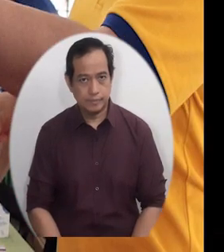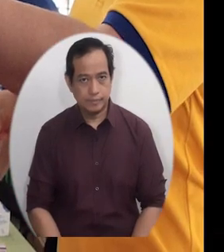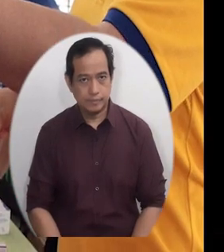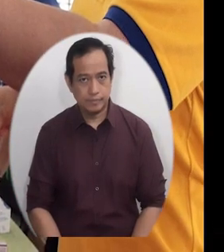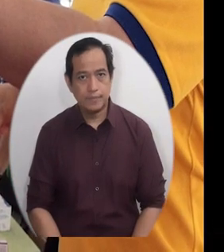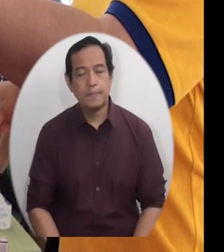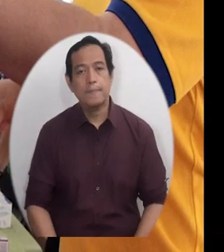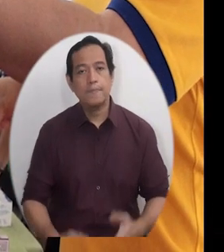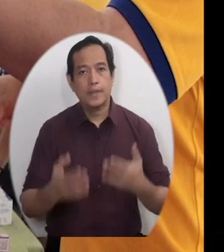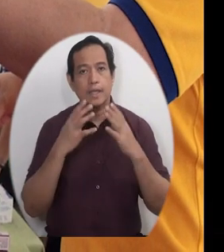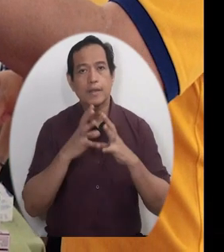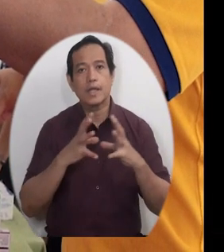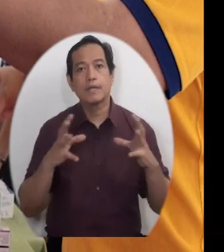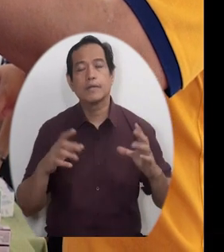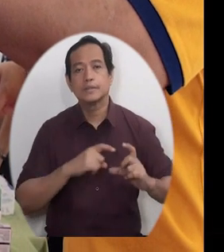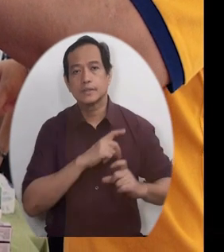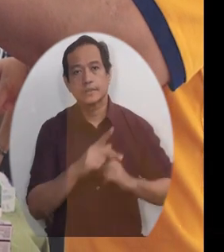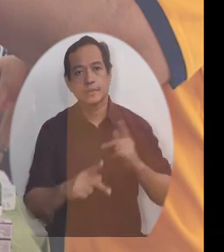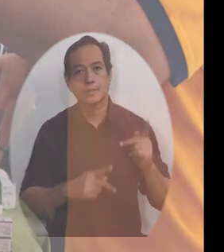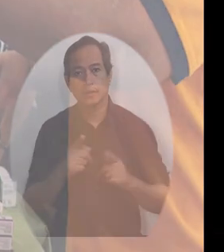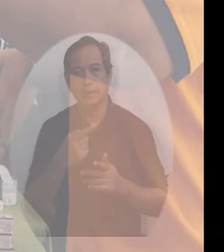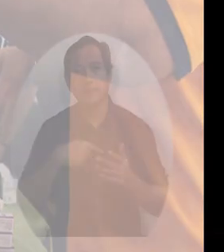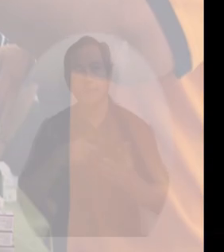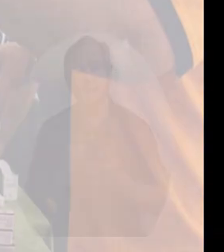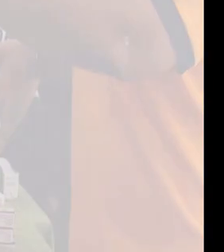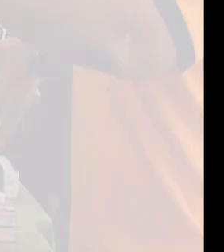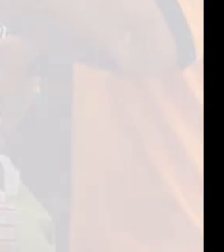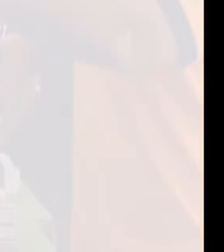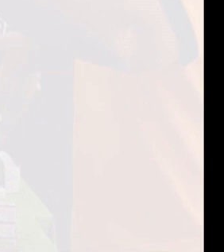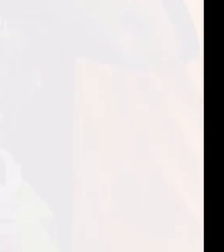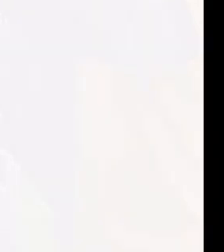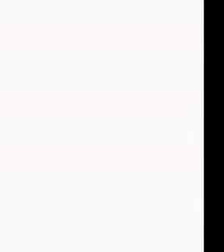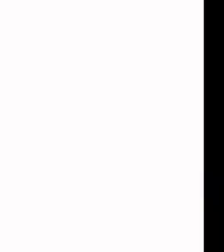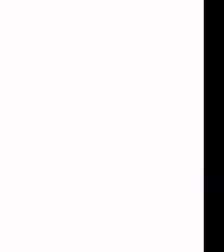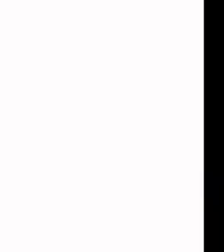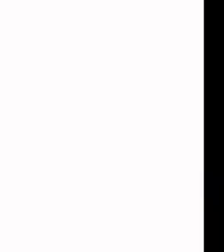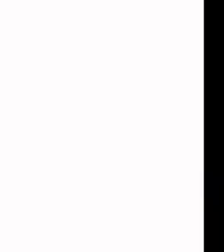the communities served every day.